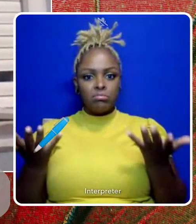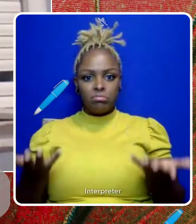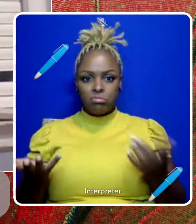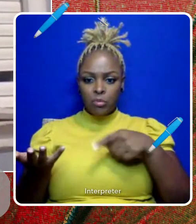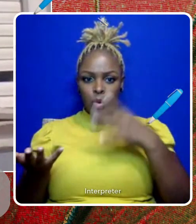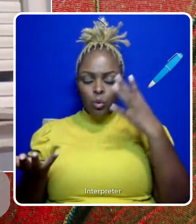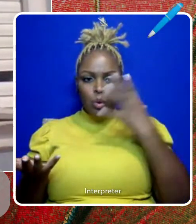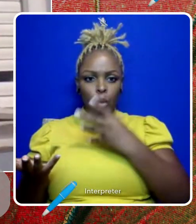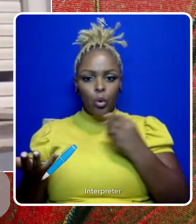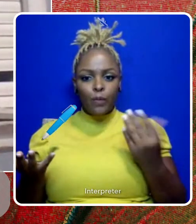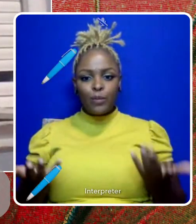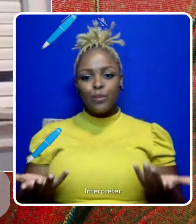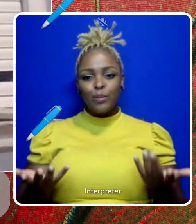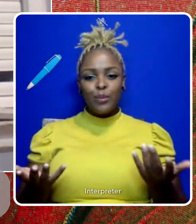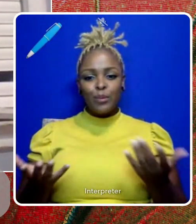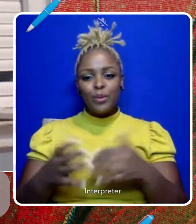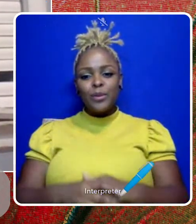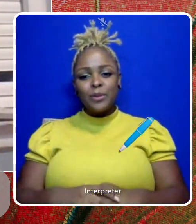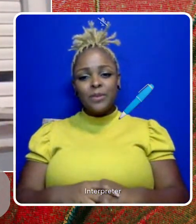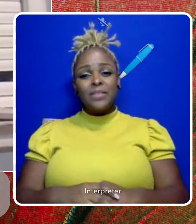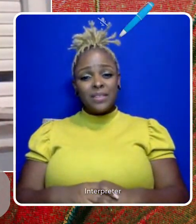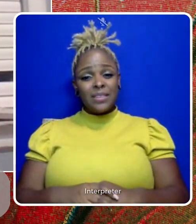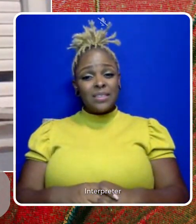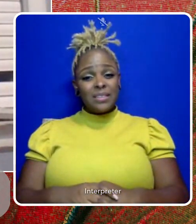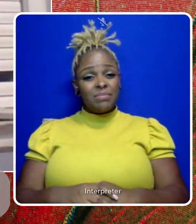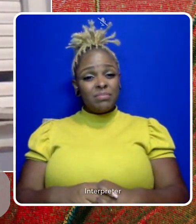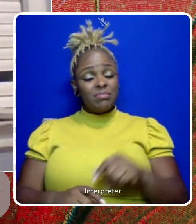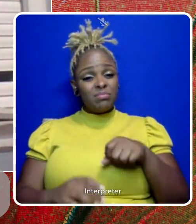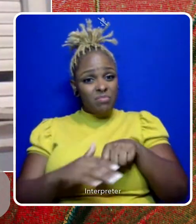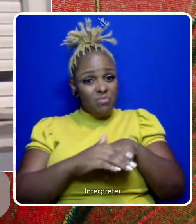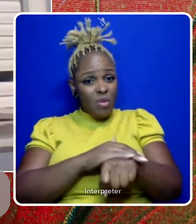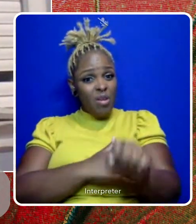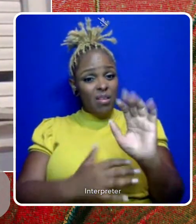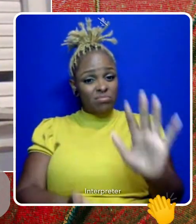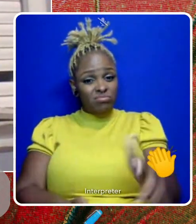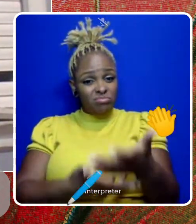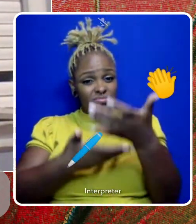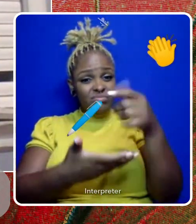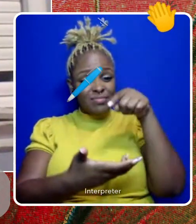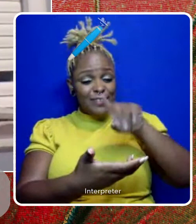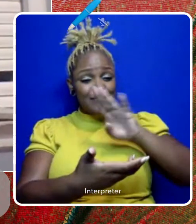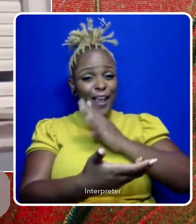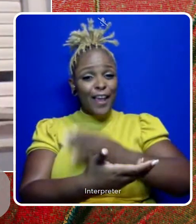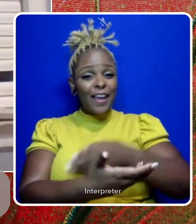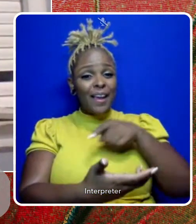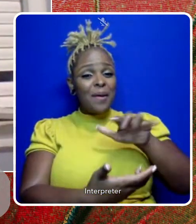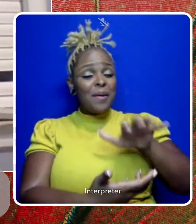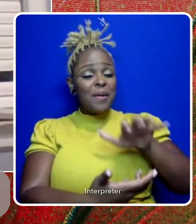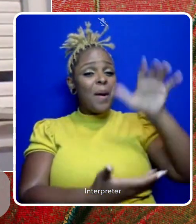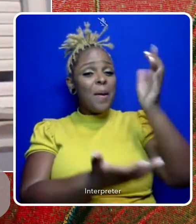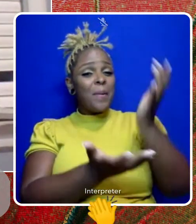Her daughter brings her a slice of white cake, pink sprinkles